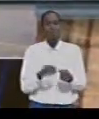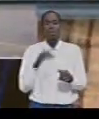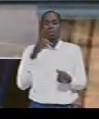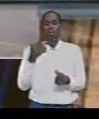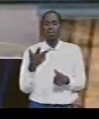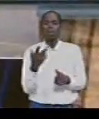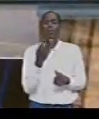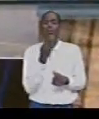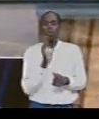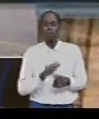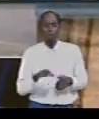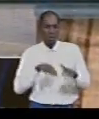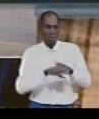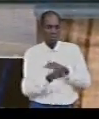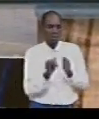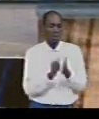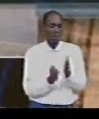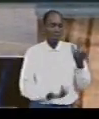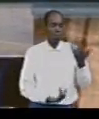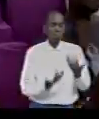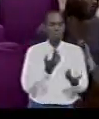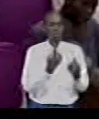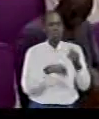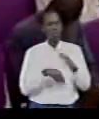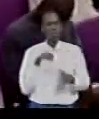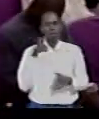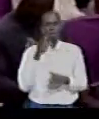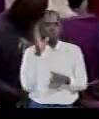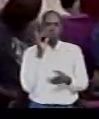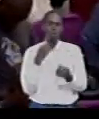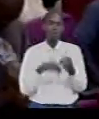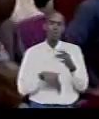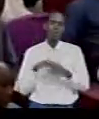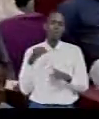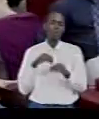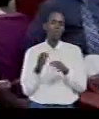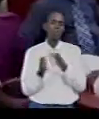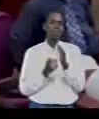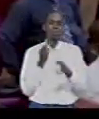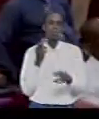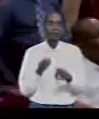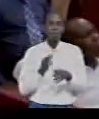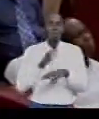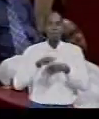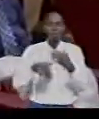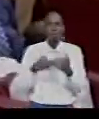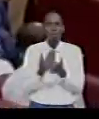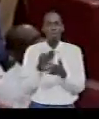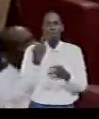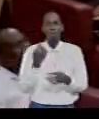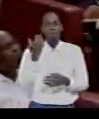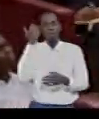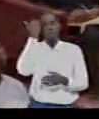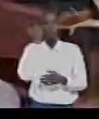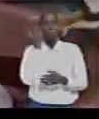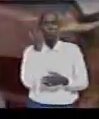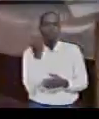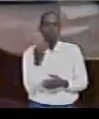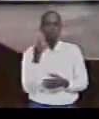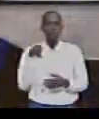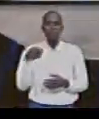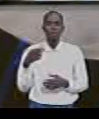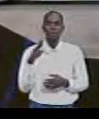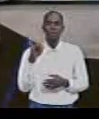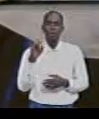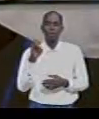in and they came out. You will come out. And all the Pharisees and all the Sadducees, everything they did and